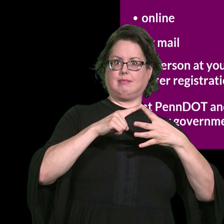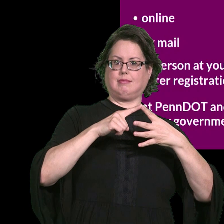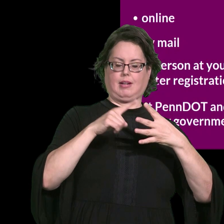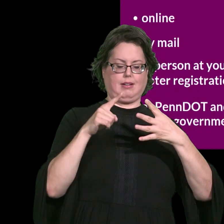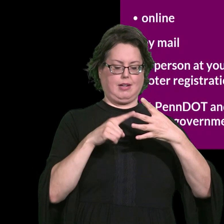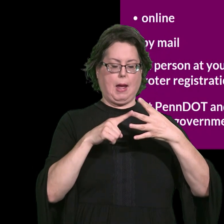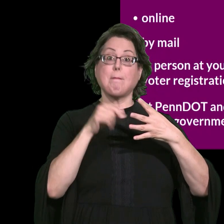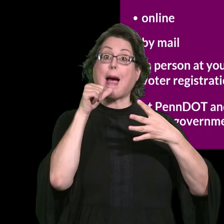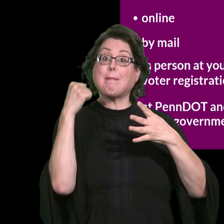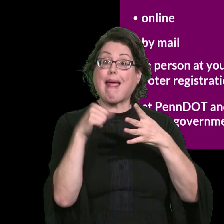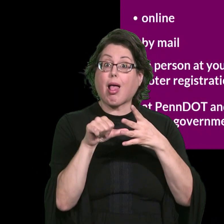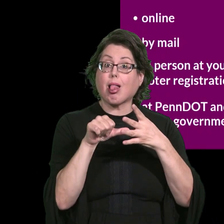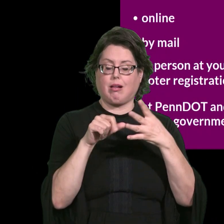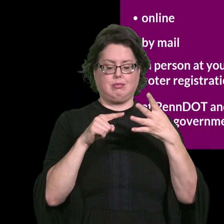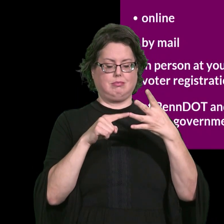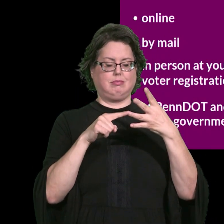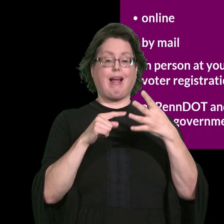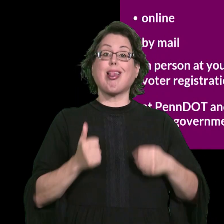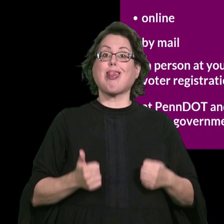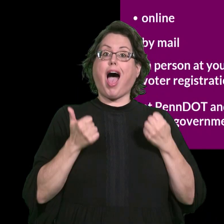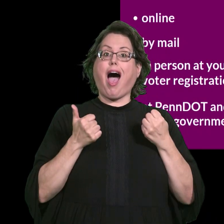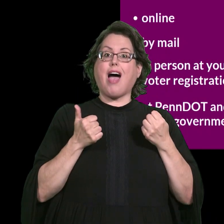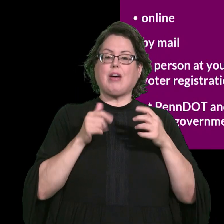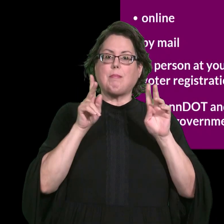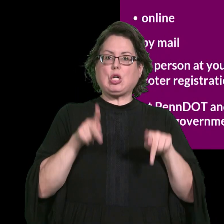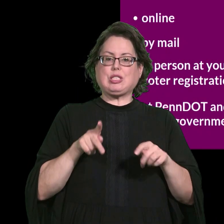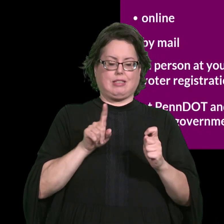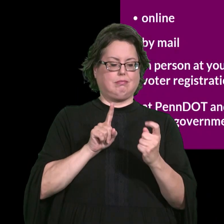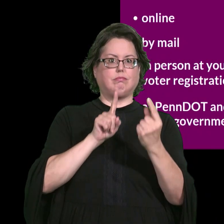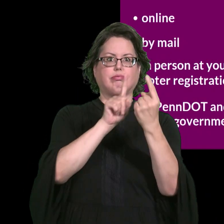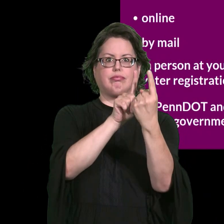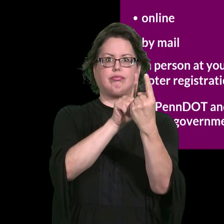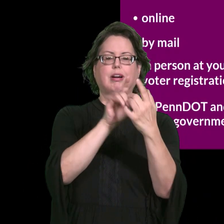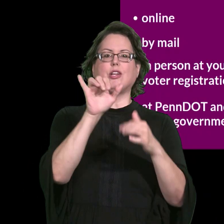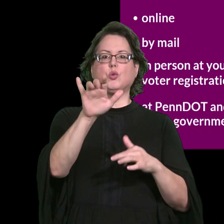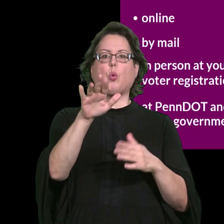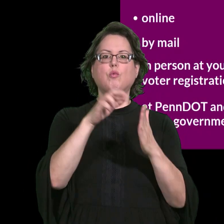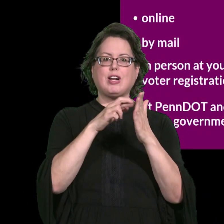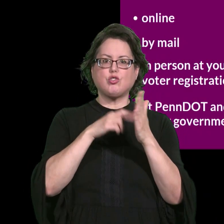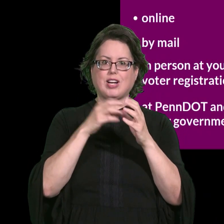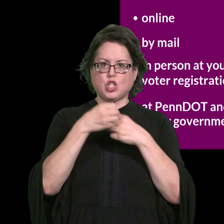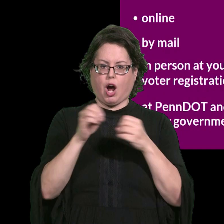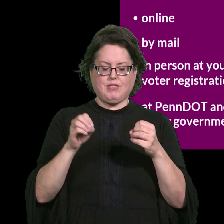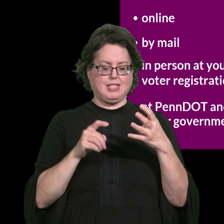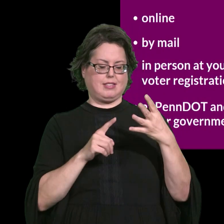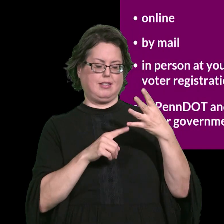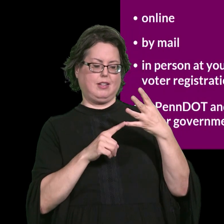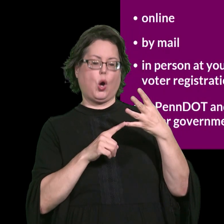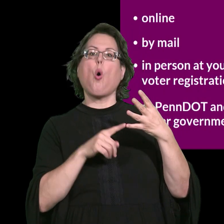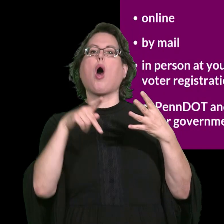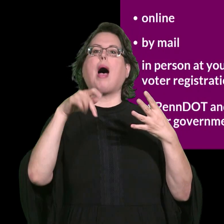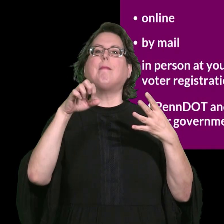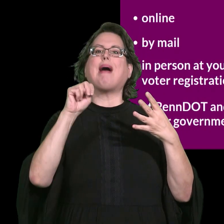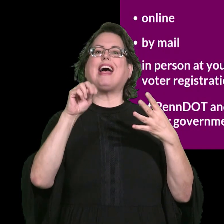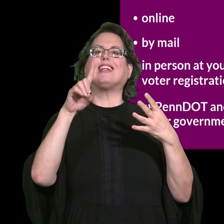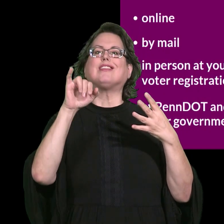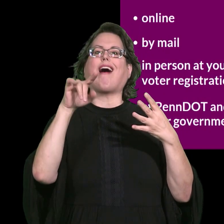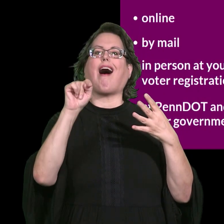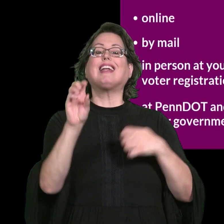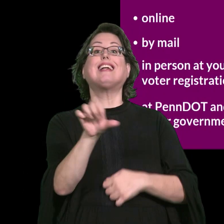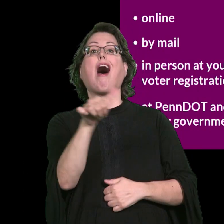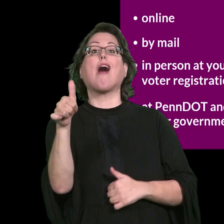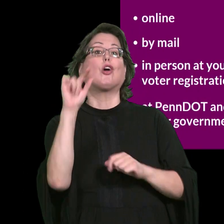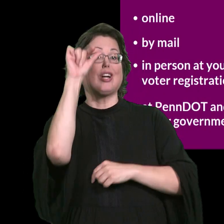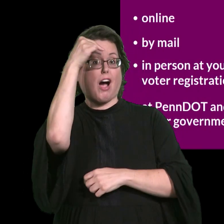mail, or in person at your county voter registration office, and at PennDOT and some other government